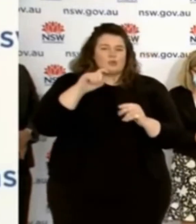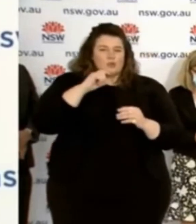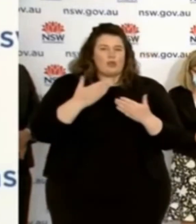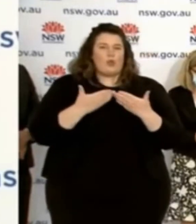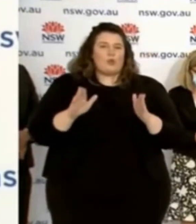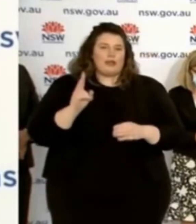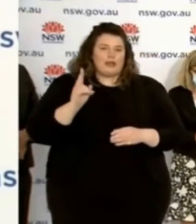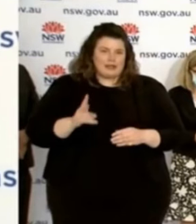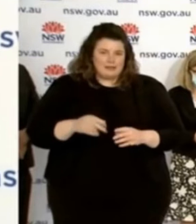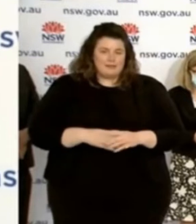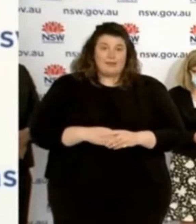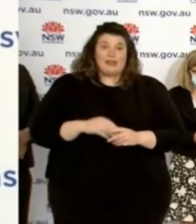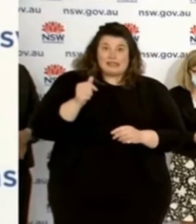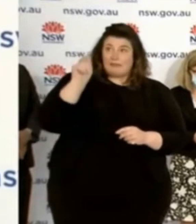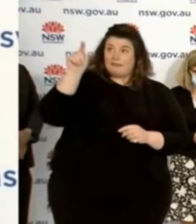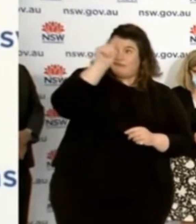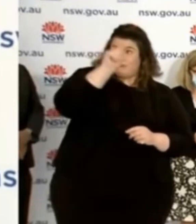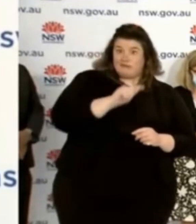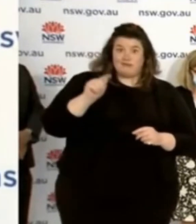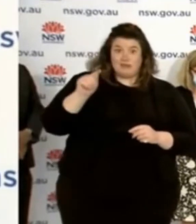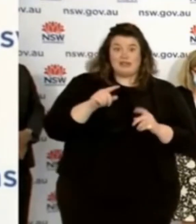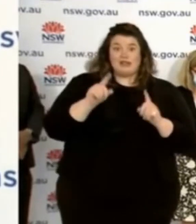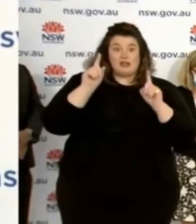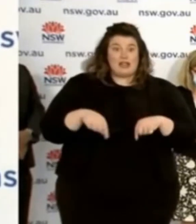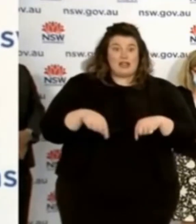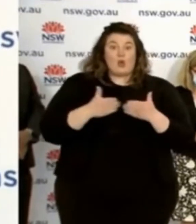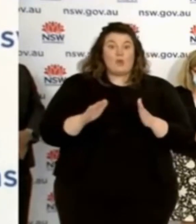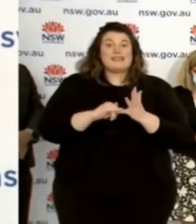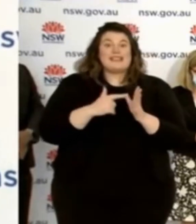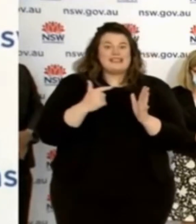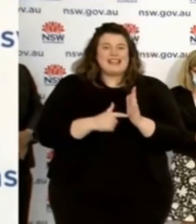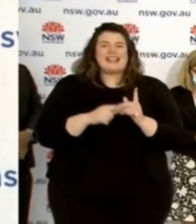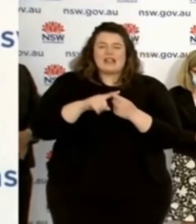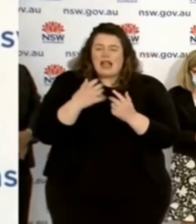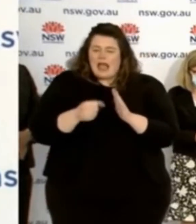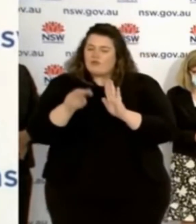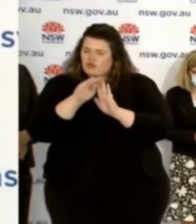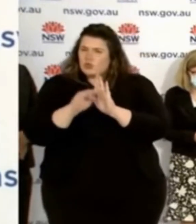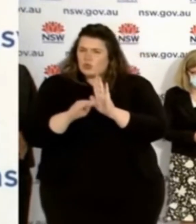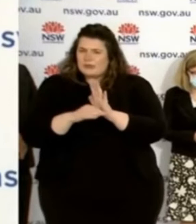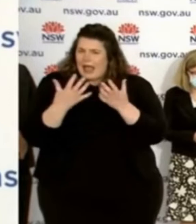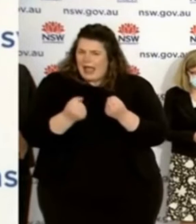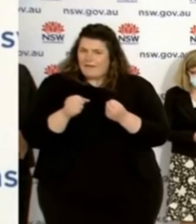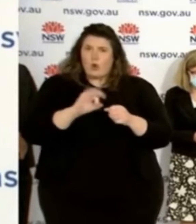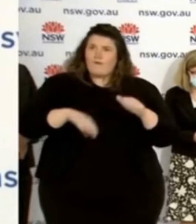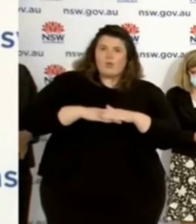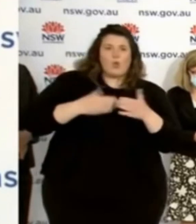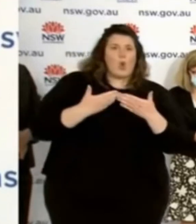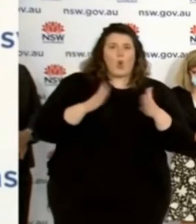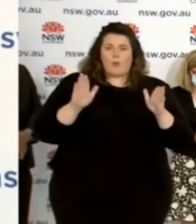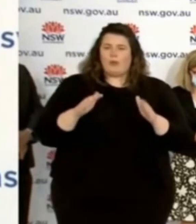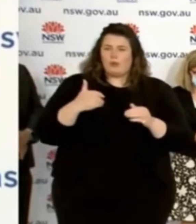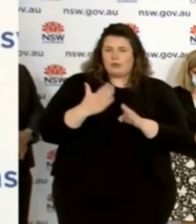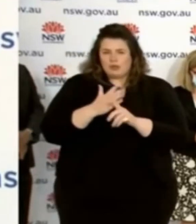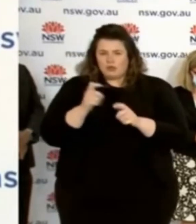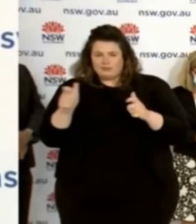those parts of the New South Wales that come out of lockdown on Saturday will still have restrictions placed on them to make sure we limit the spread of